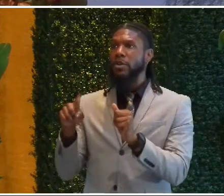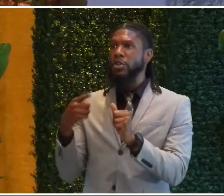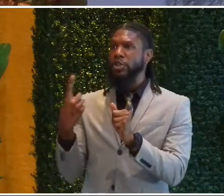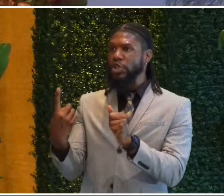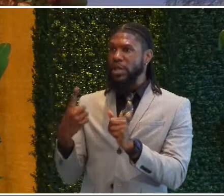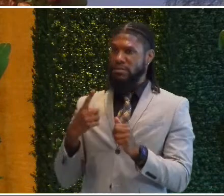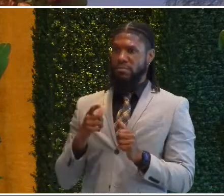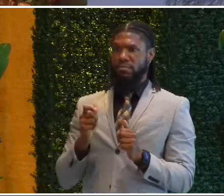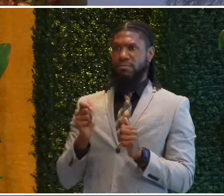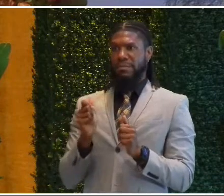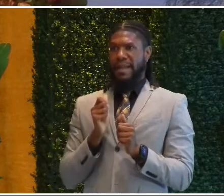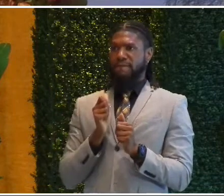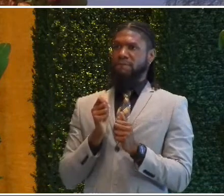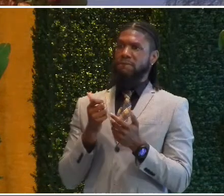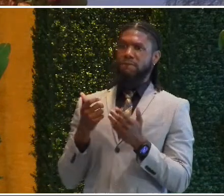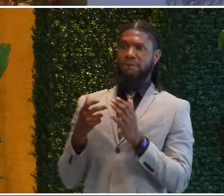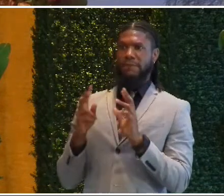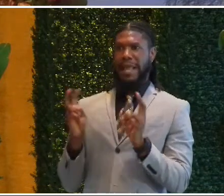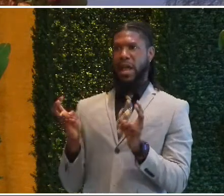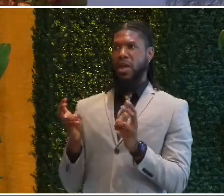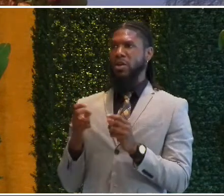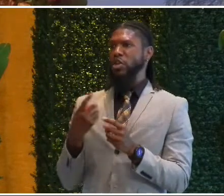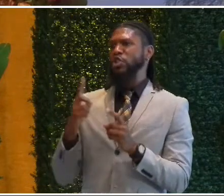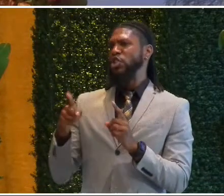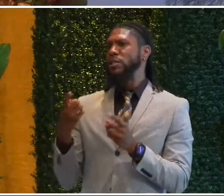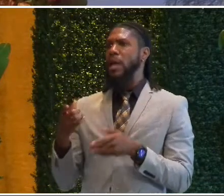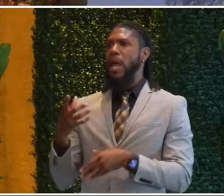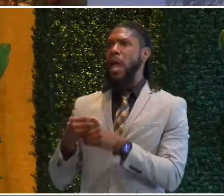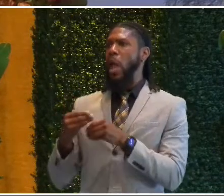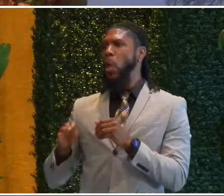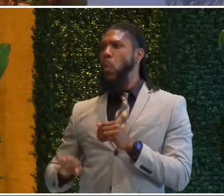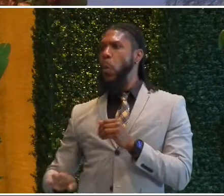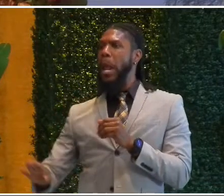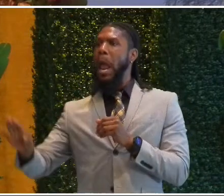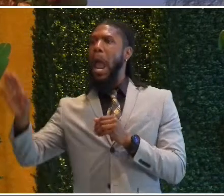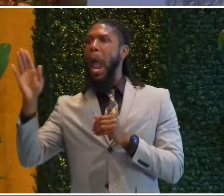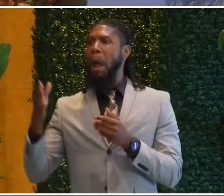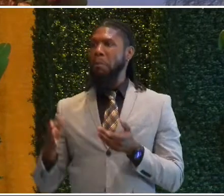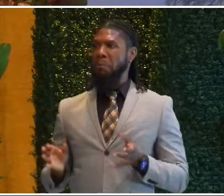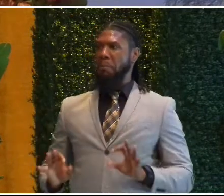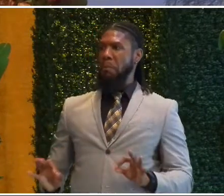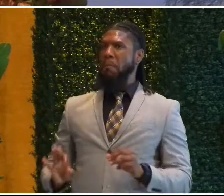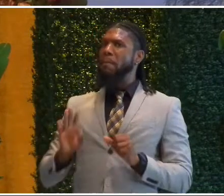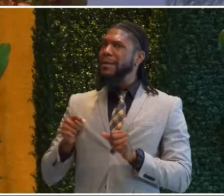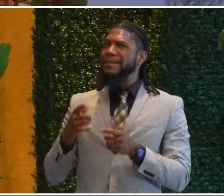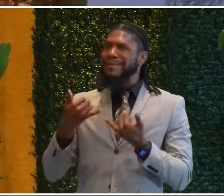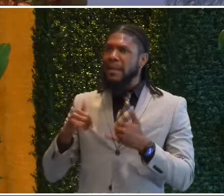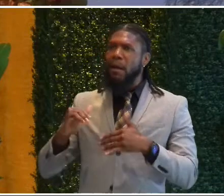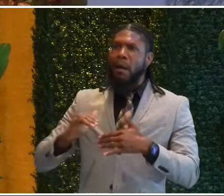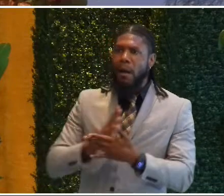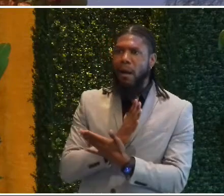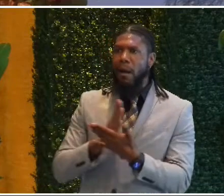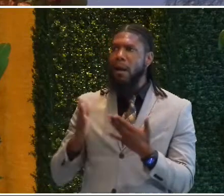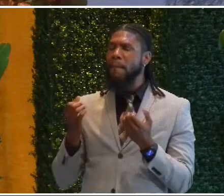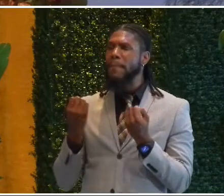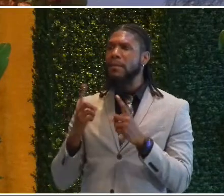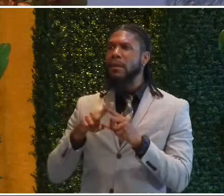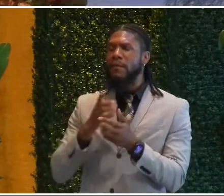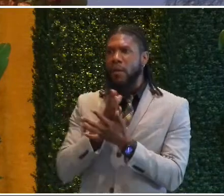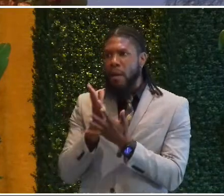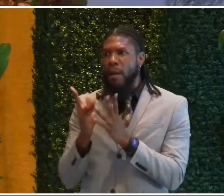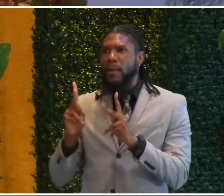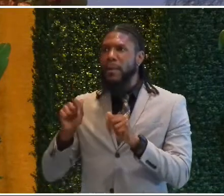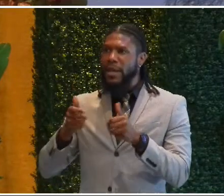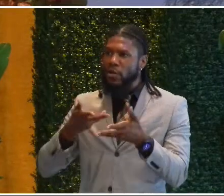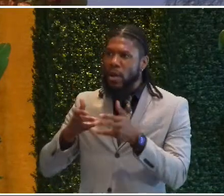subtitles, it's just a ramp here and there. But there's so many possibilities about how people can interact with the world. Be imaginative about